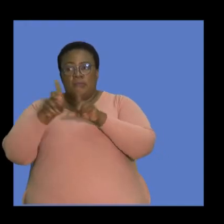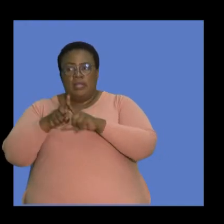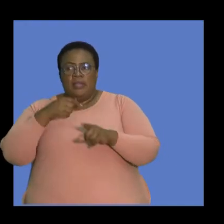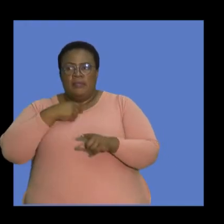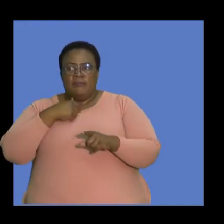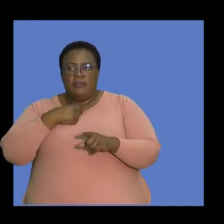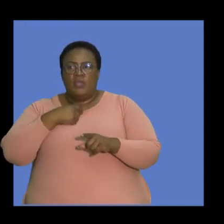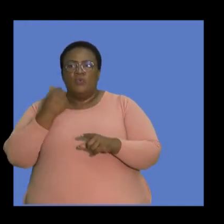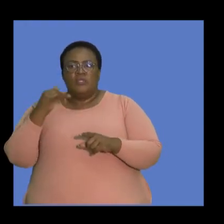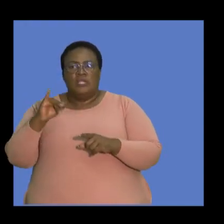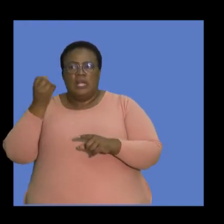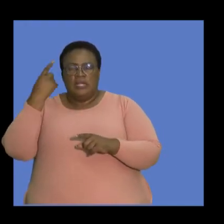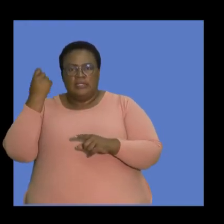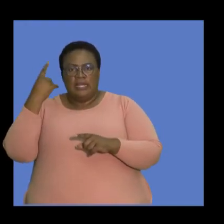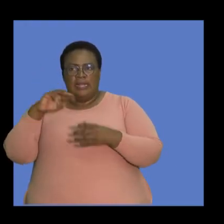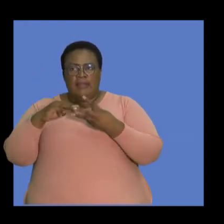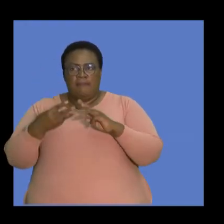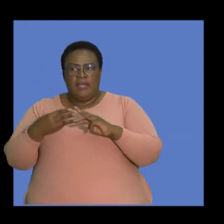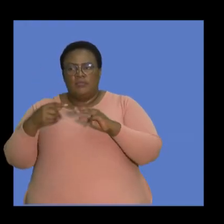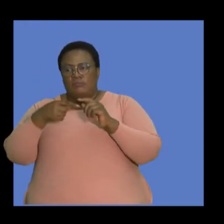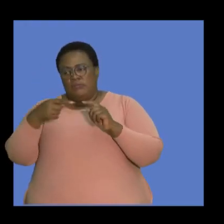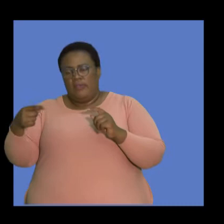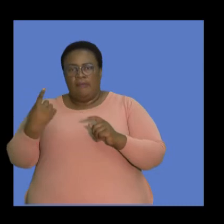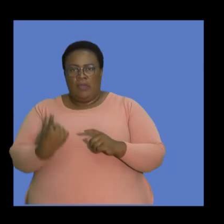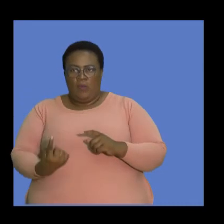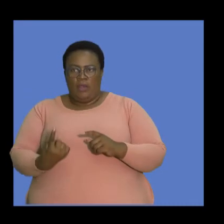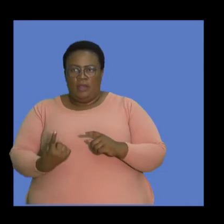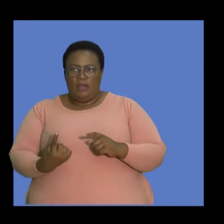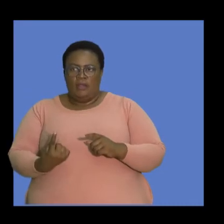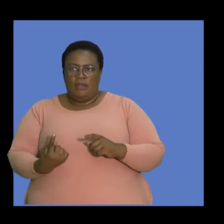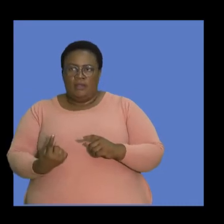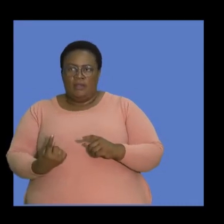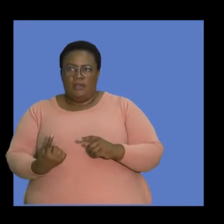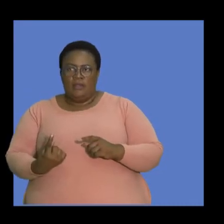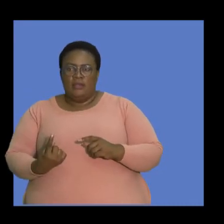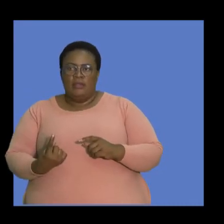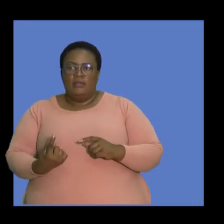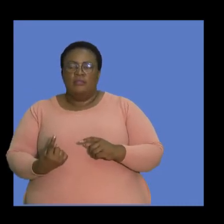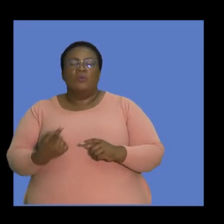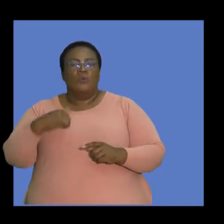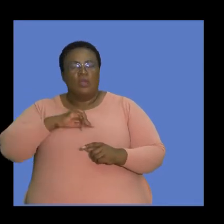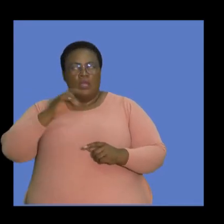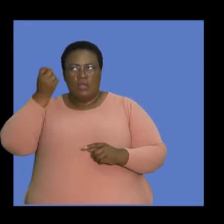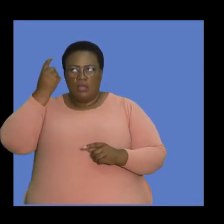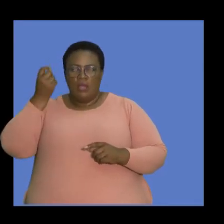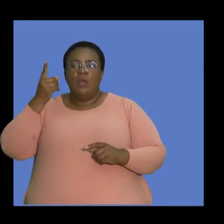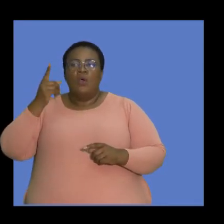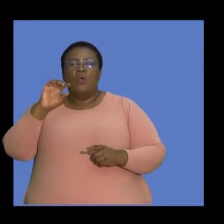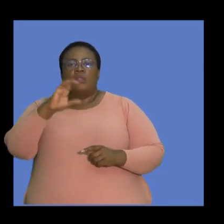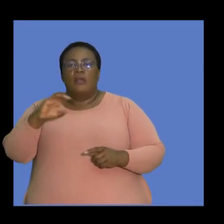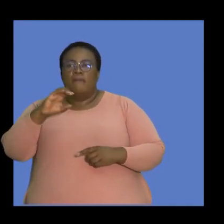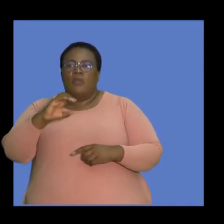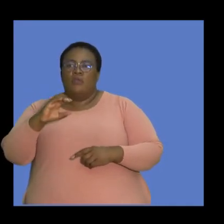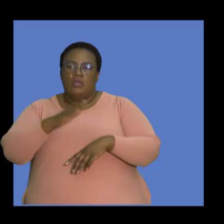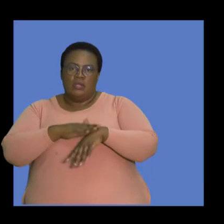0.045. But for people like myself who are still understanding maths, let's just divide by 1 so that we take into consideration